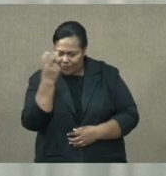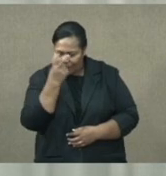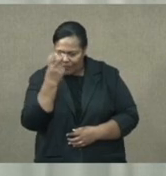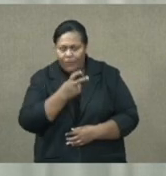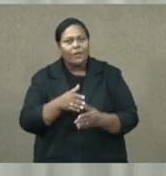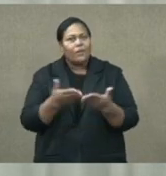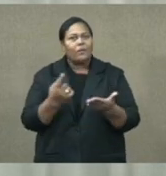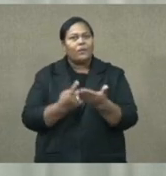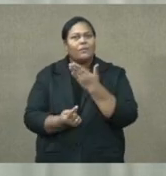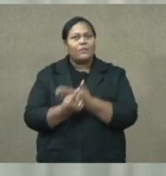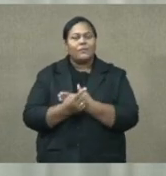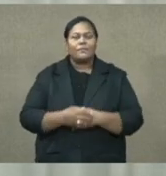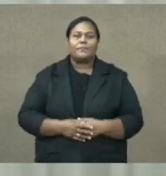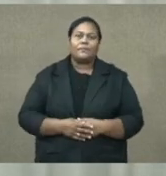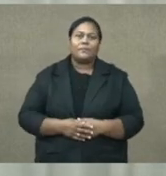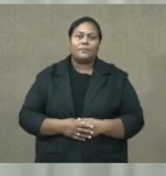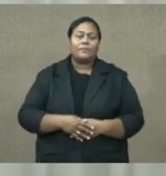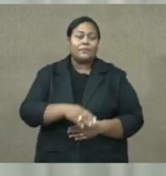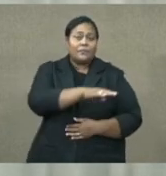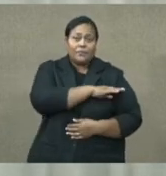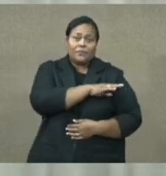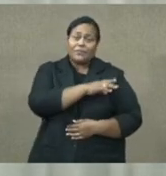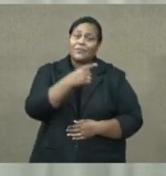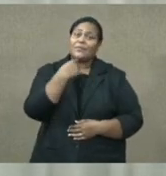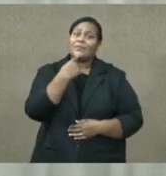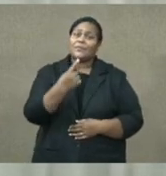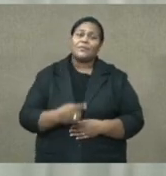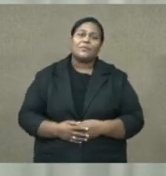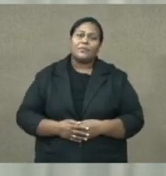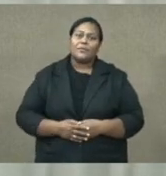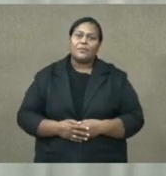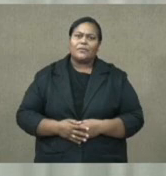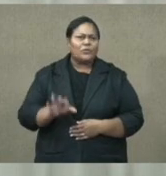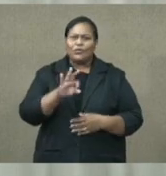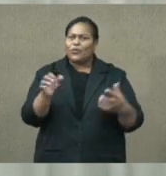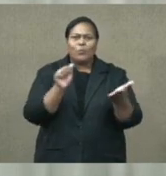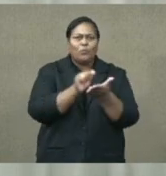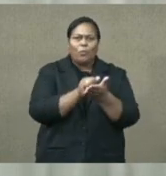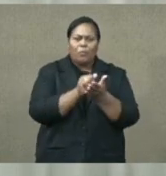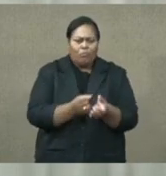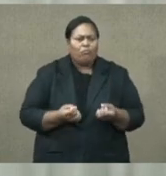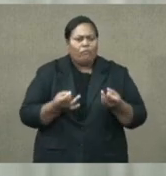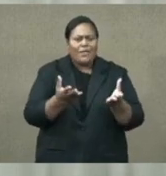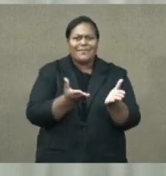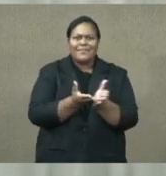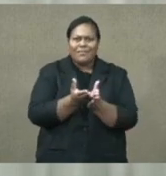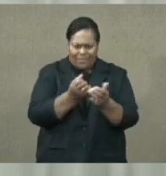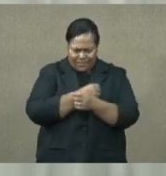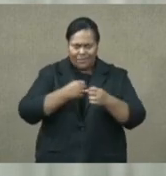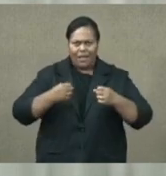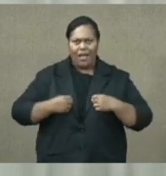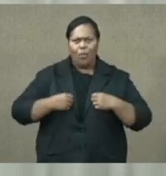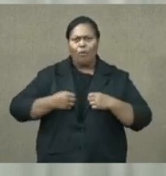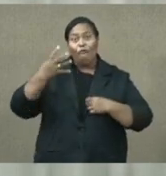cases. Mr. Bainimarama's claims of inefficiency in delivery of services by our 14-day-old